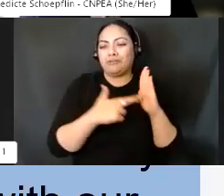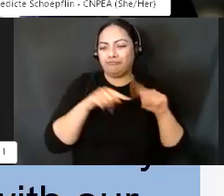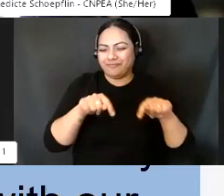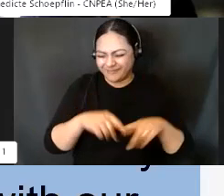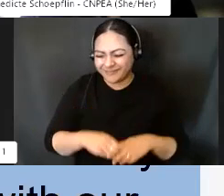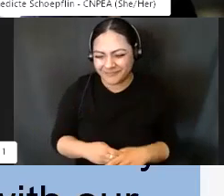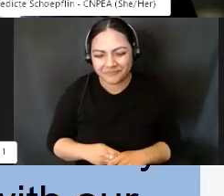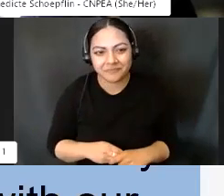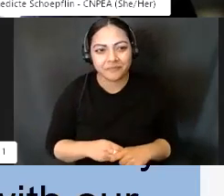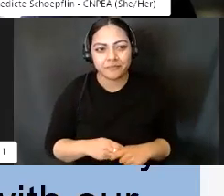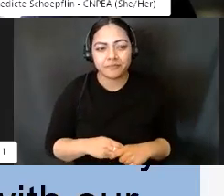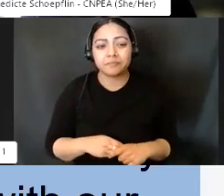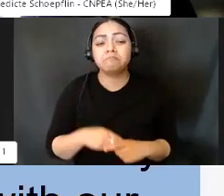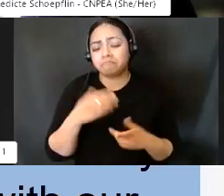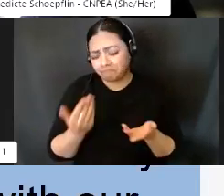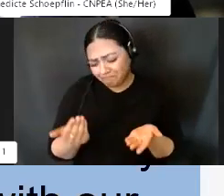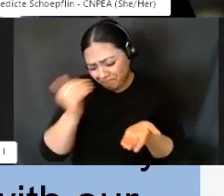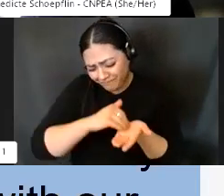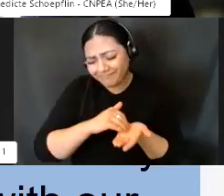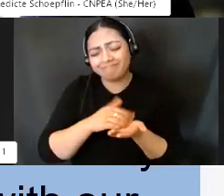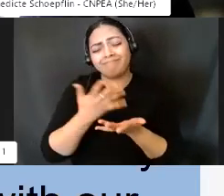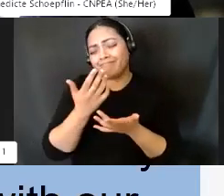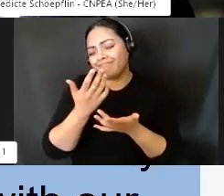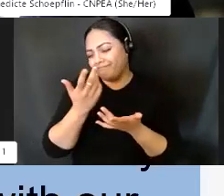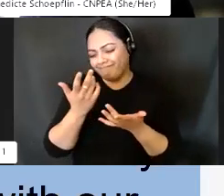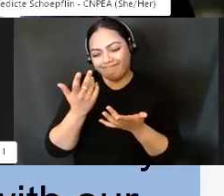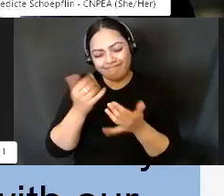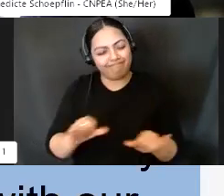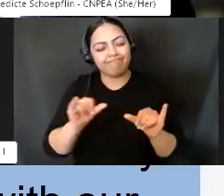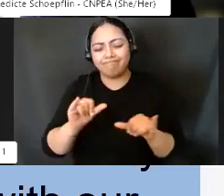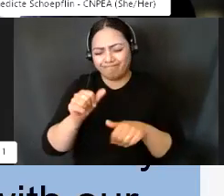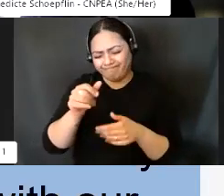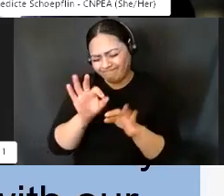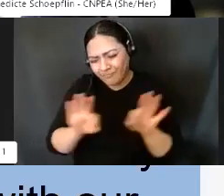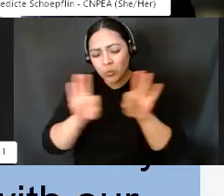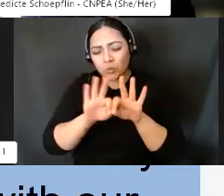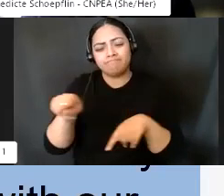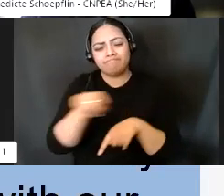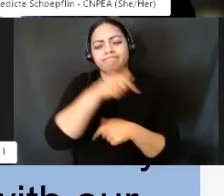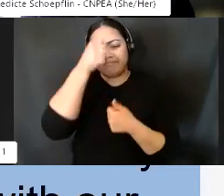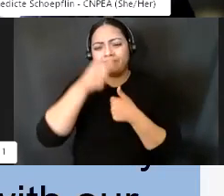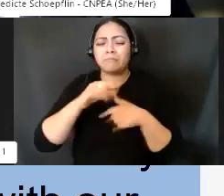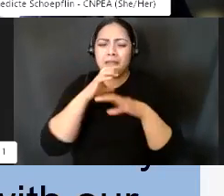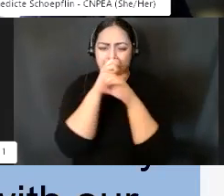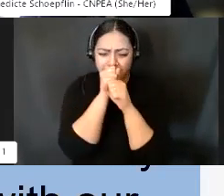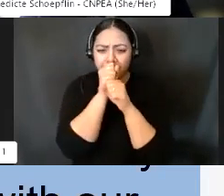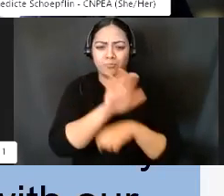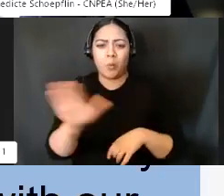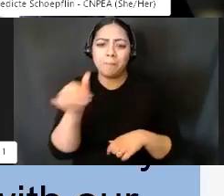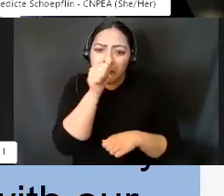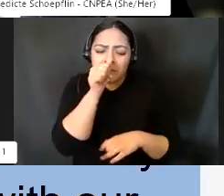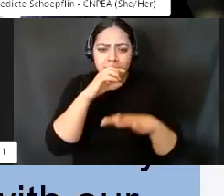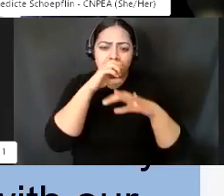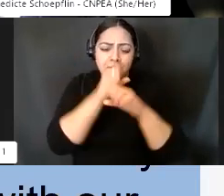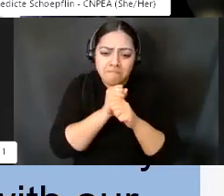So a quick reminder, we say this every time, but it is important. We want to protect your privacy and confidentiality. So this means, since this